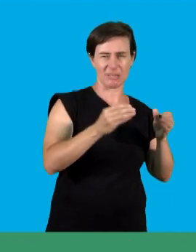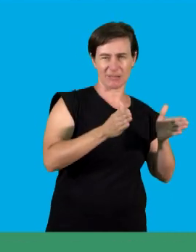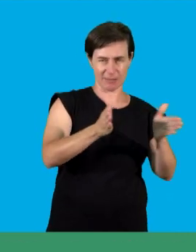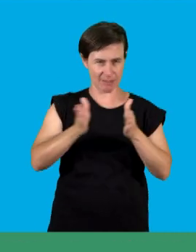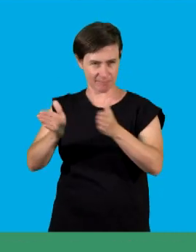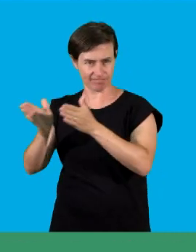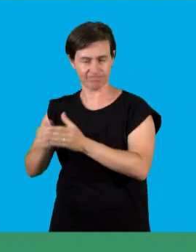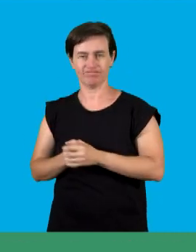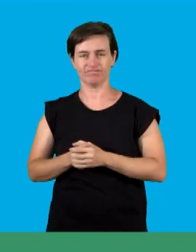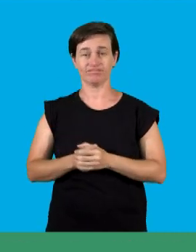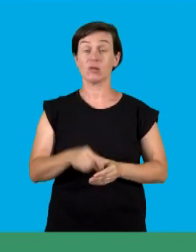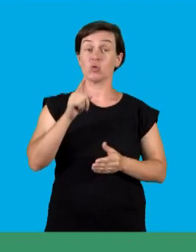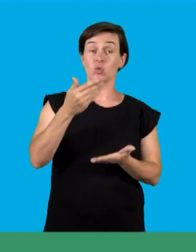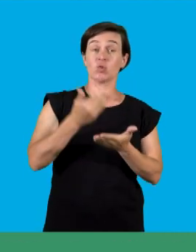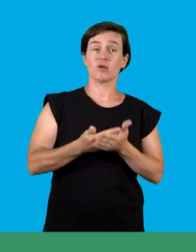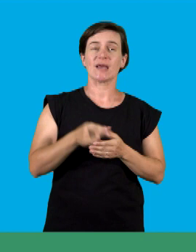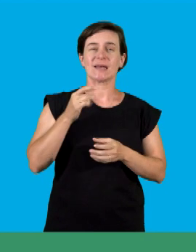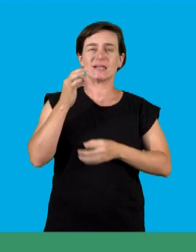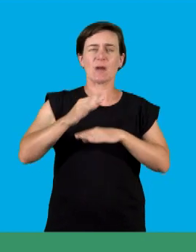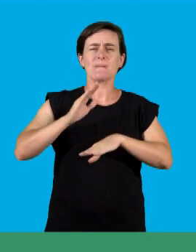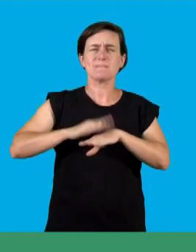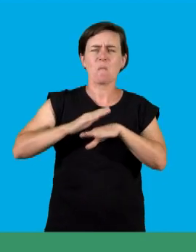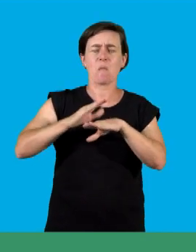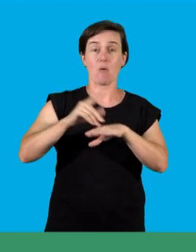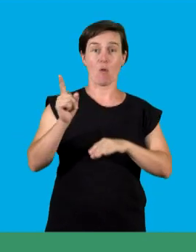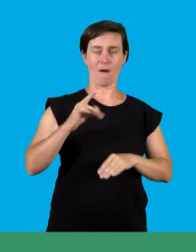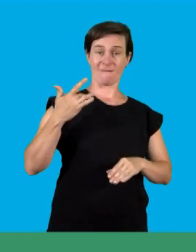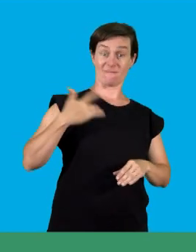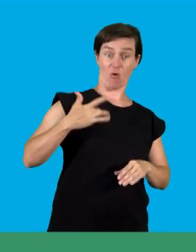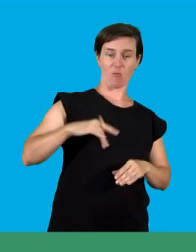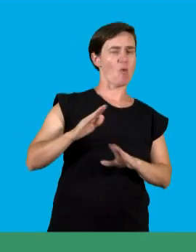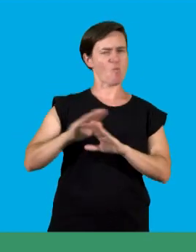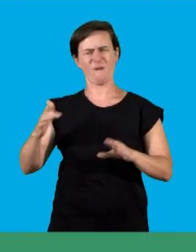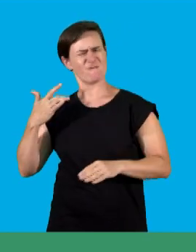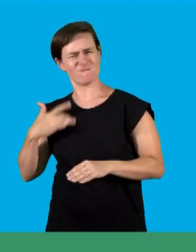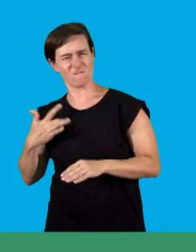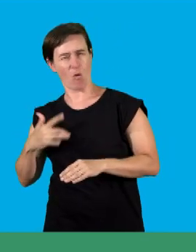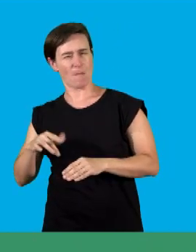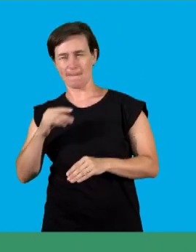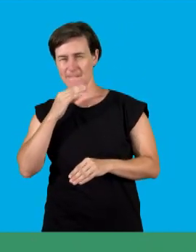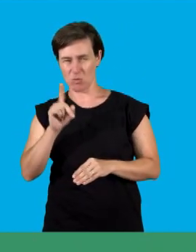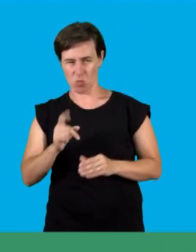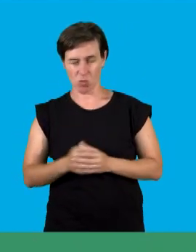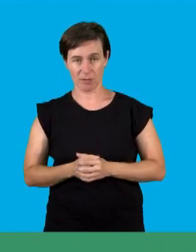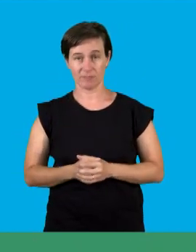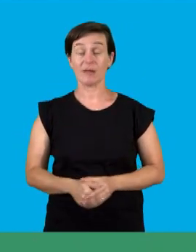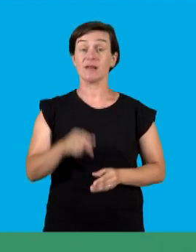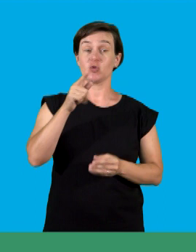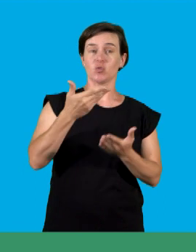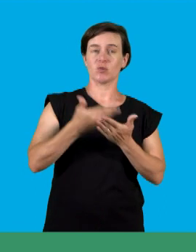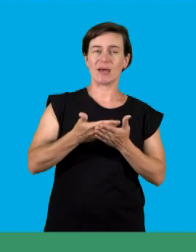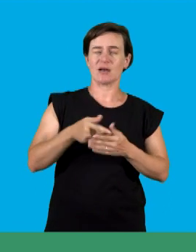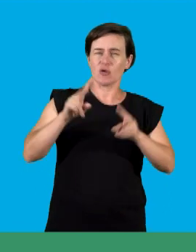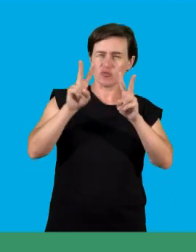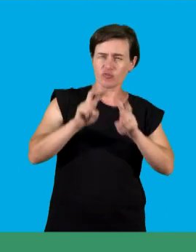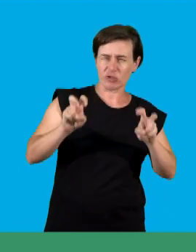to elaborate on the meaning of the formal and informal sectors. Give practical examples of each. And you should also be